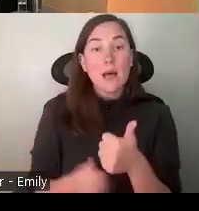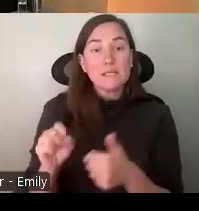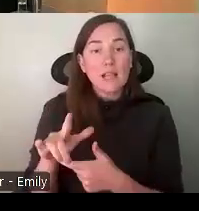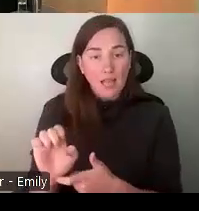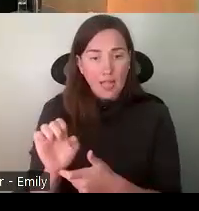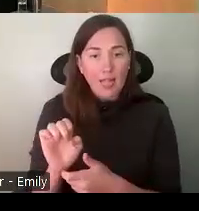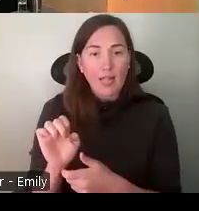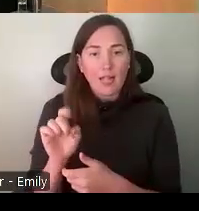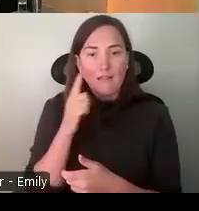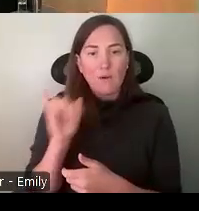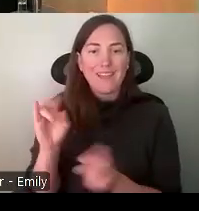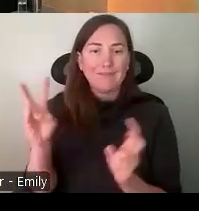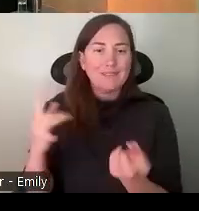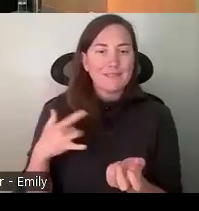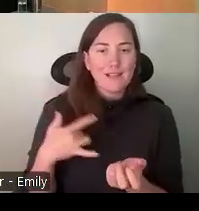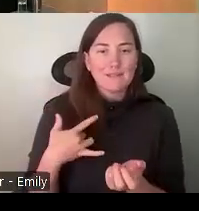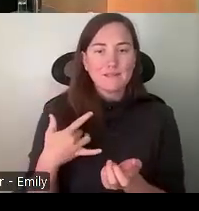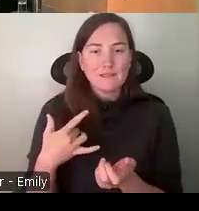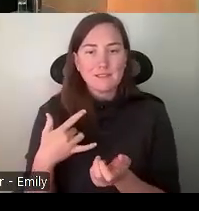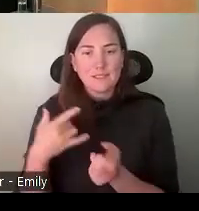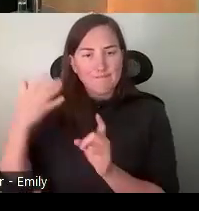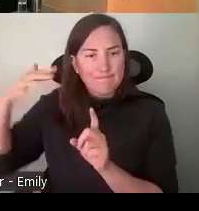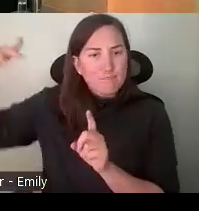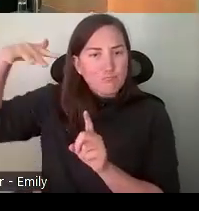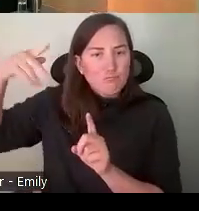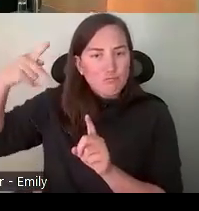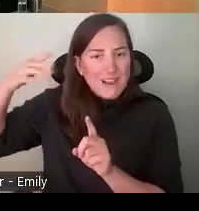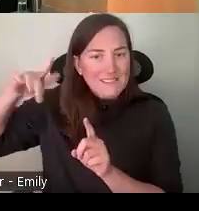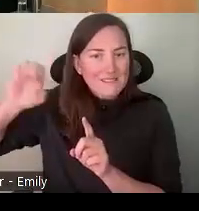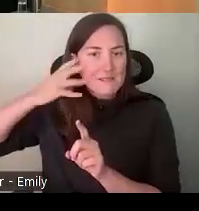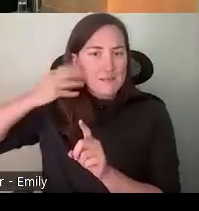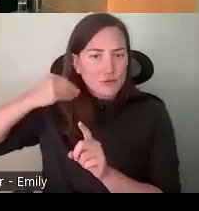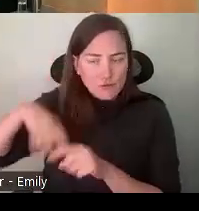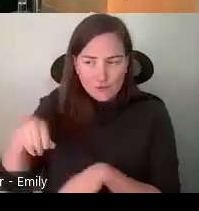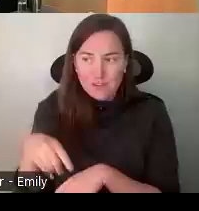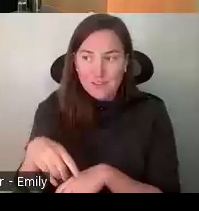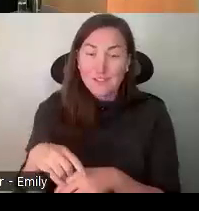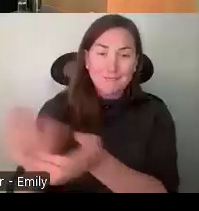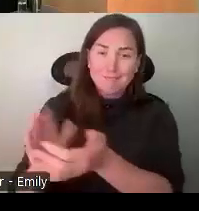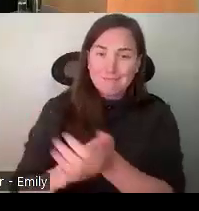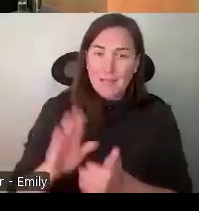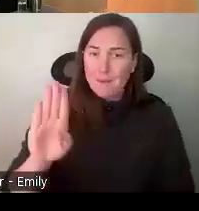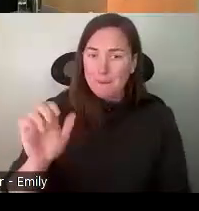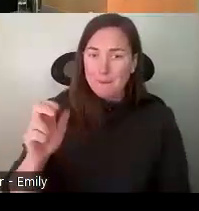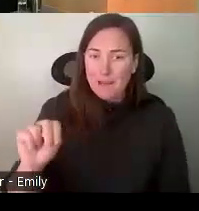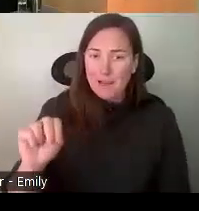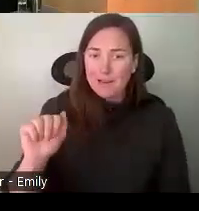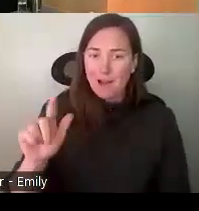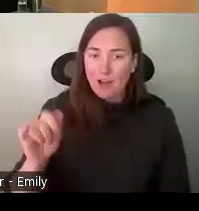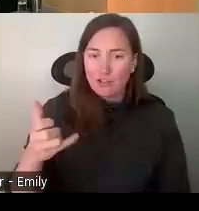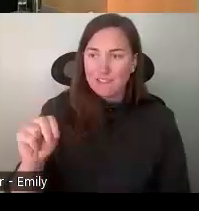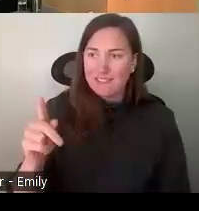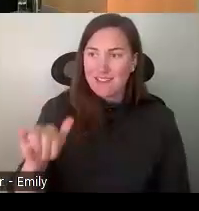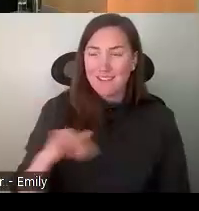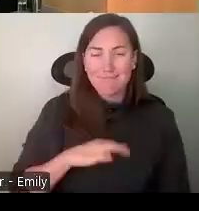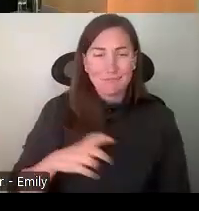sensed presence experiences. And I will just give a shout out to Ben Alderson Day. This is an excellent